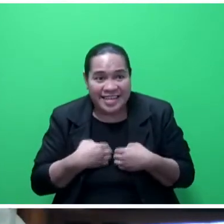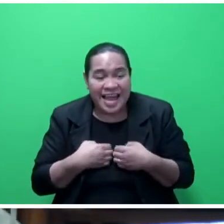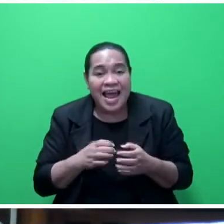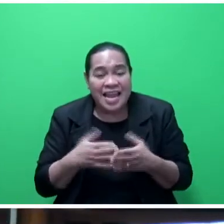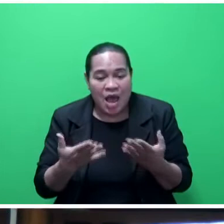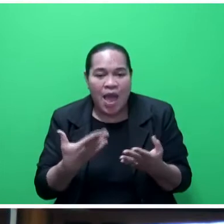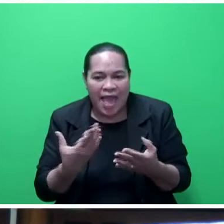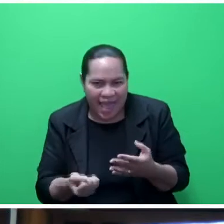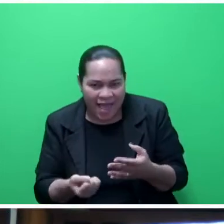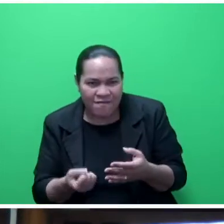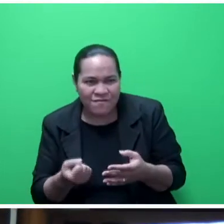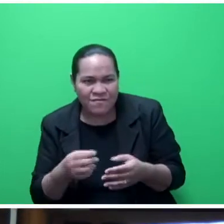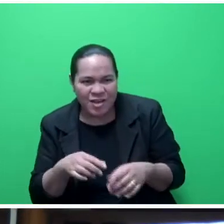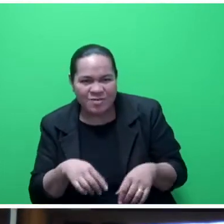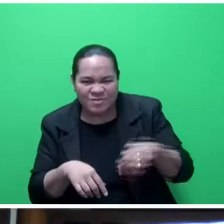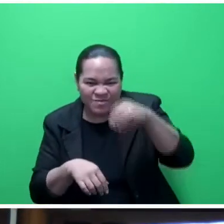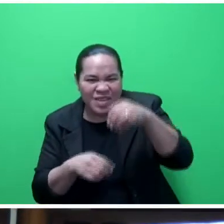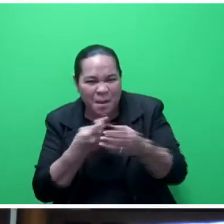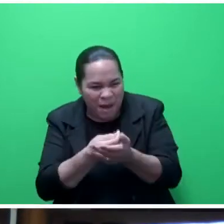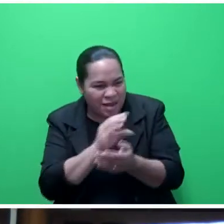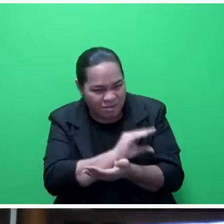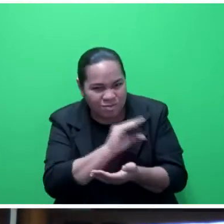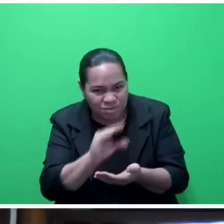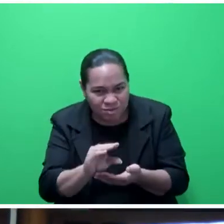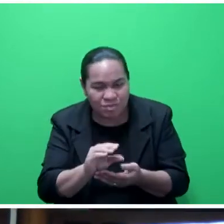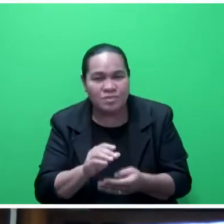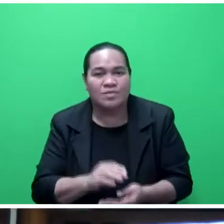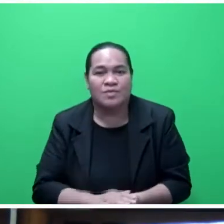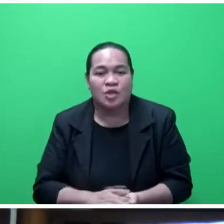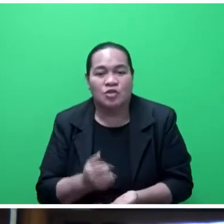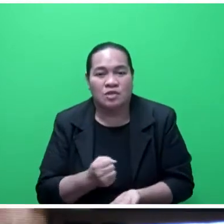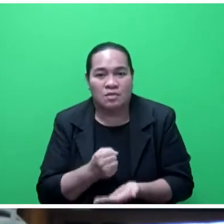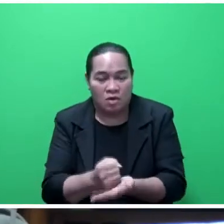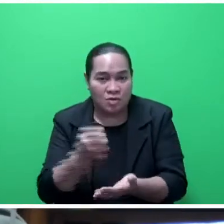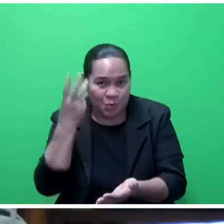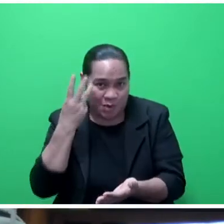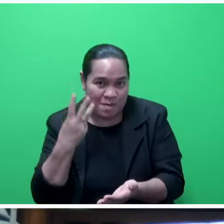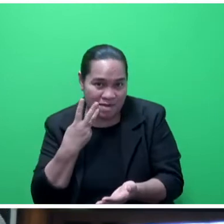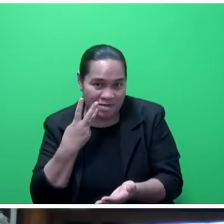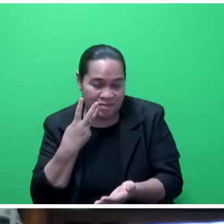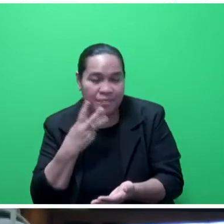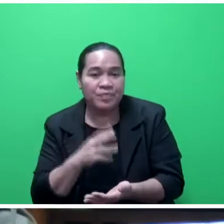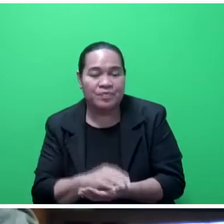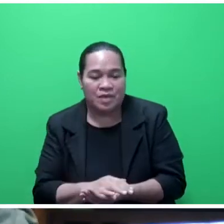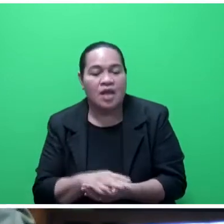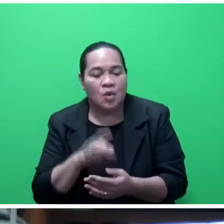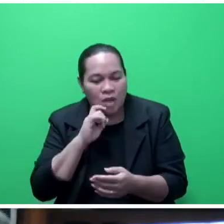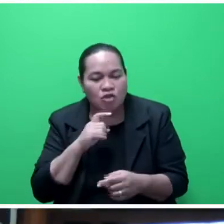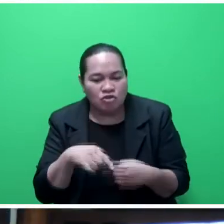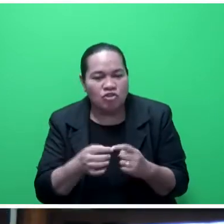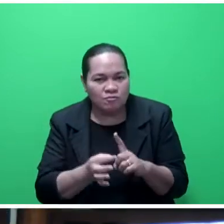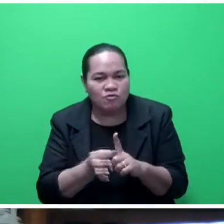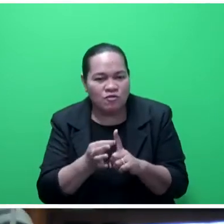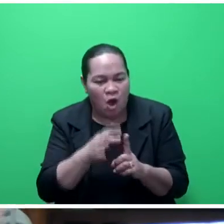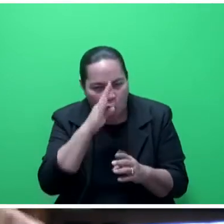line item and a specific allocation and a bumped up allocation. And as economy improves and the budget improves,